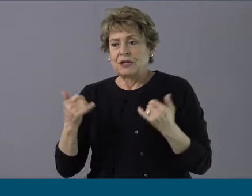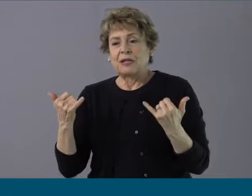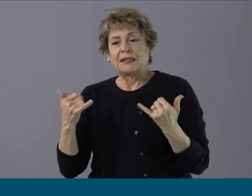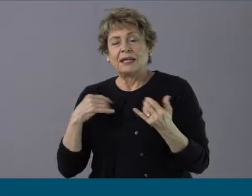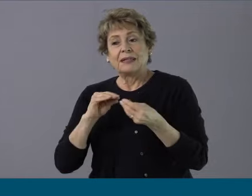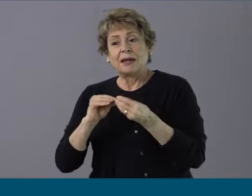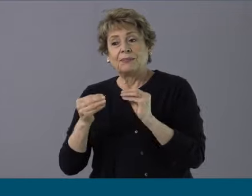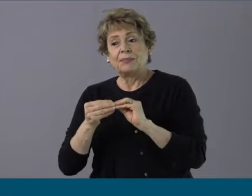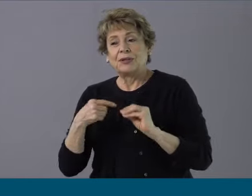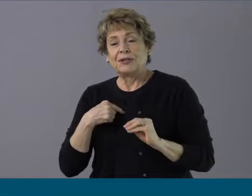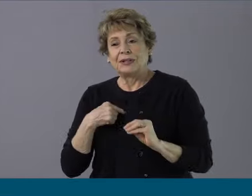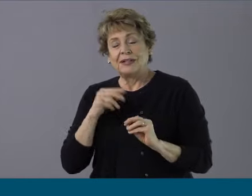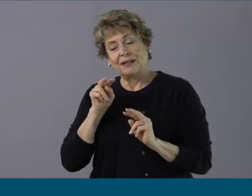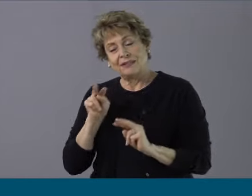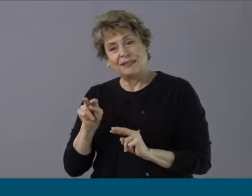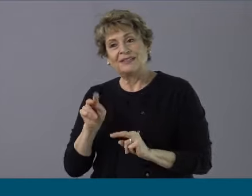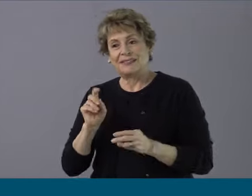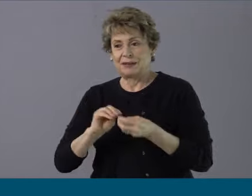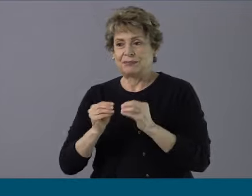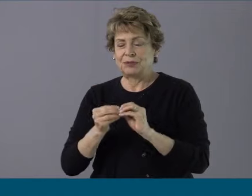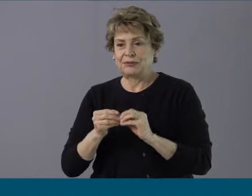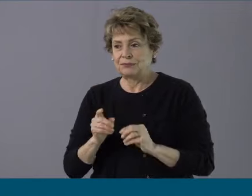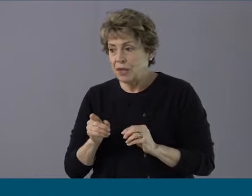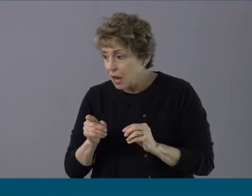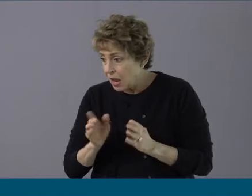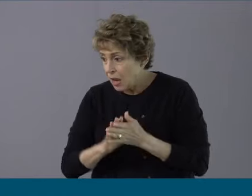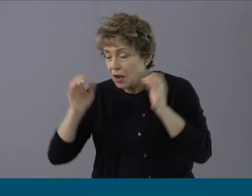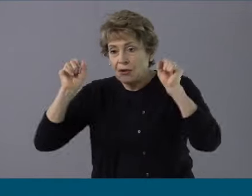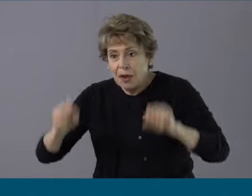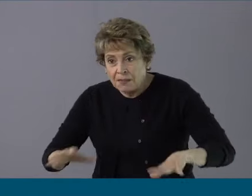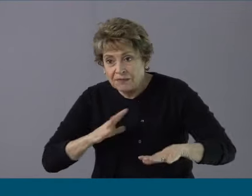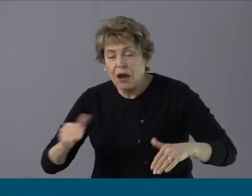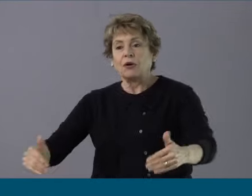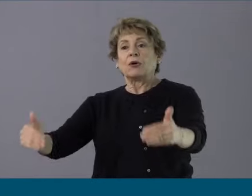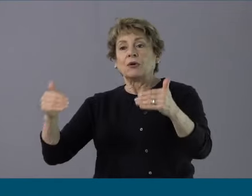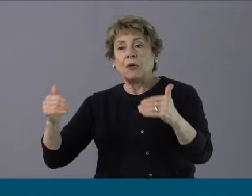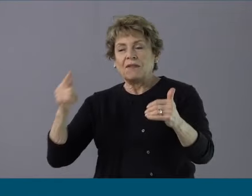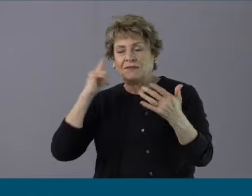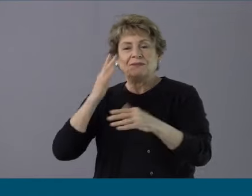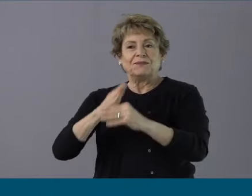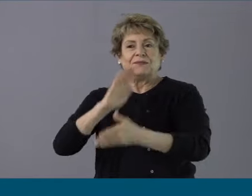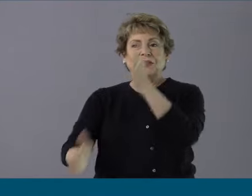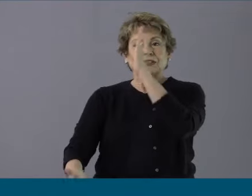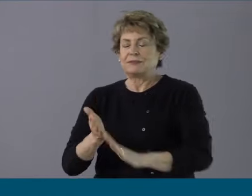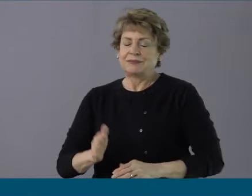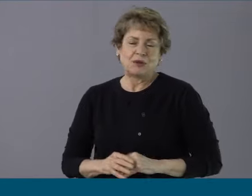changes in the last 3 weeks, and this is the first good news we've had since.